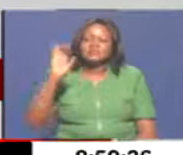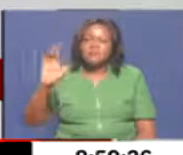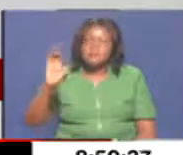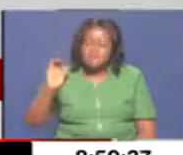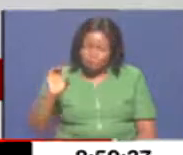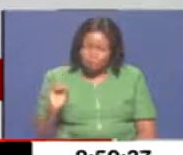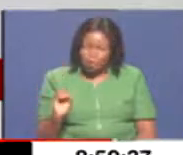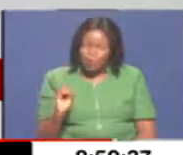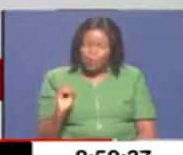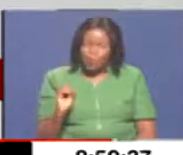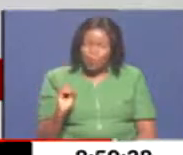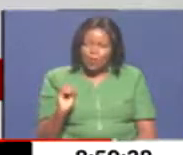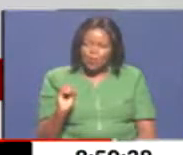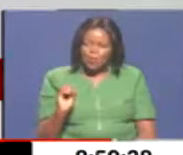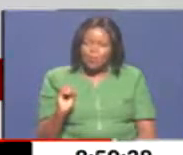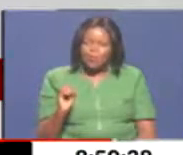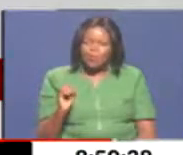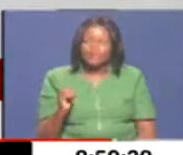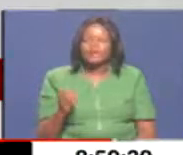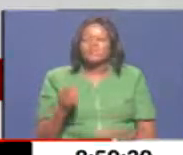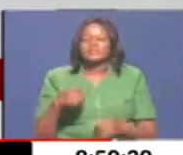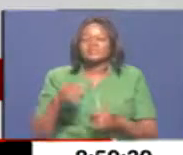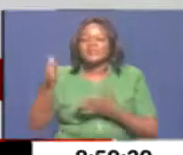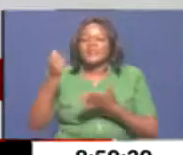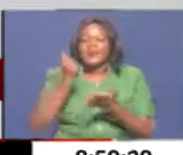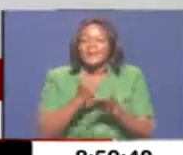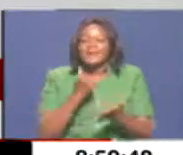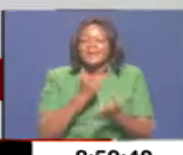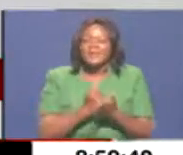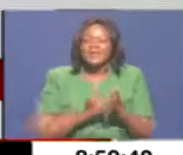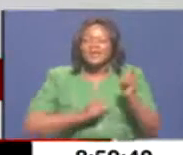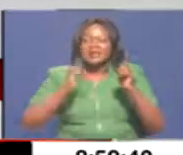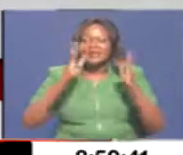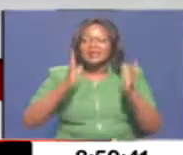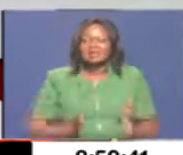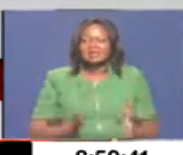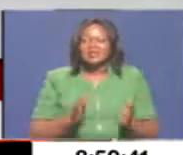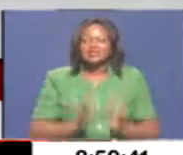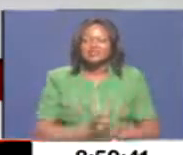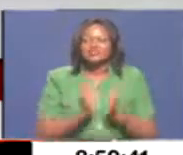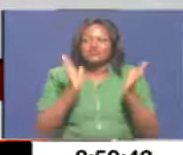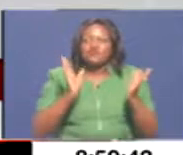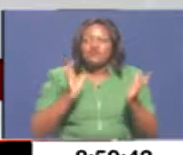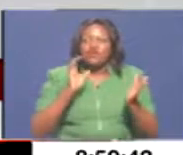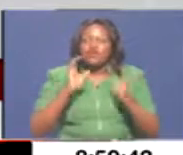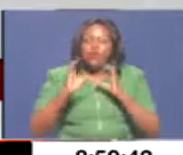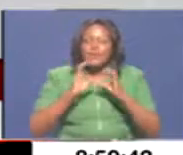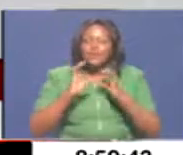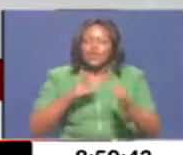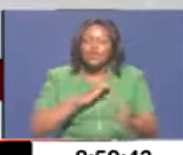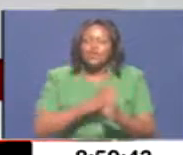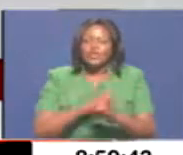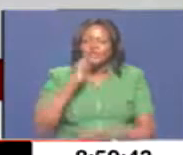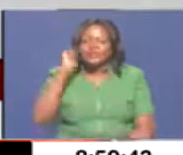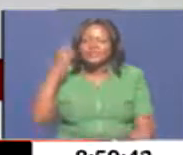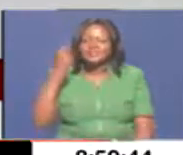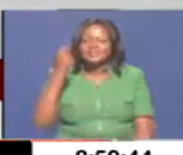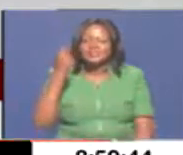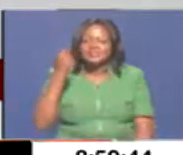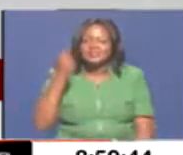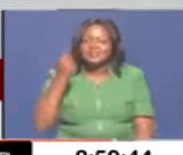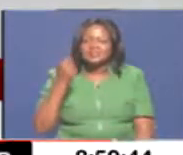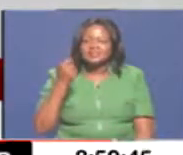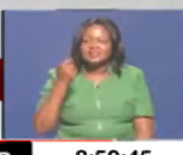Officer Ezra Chiloba has been appointed the Director General of the Communications Authority of Kenya. The CA